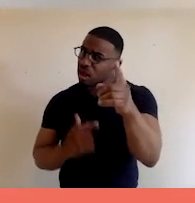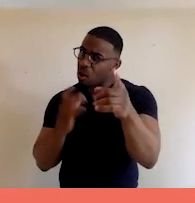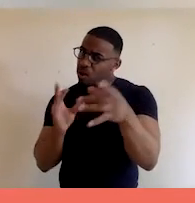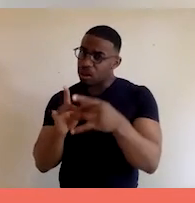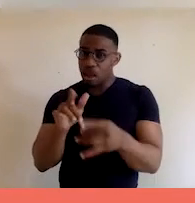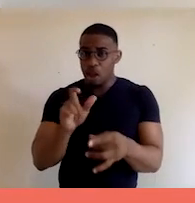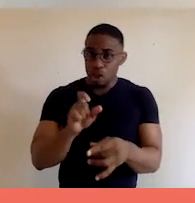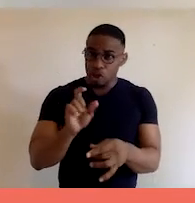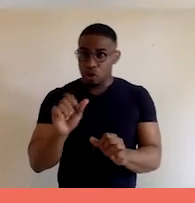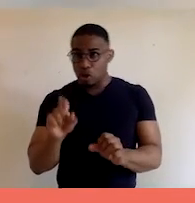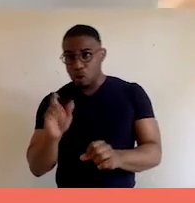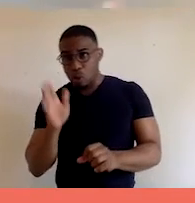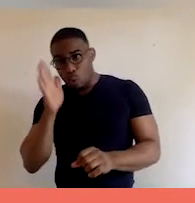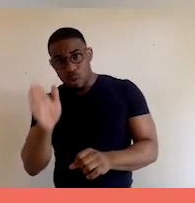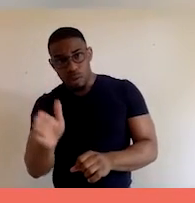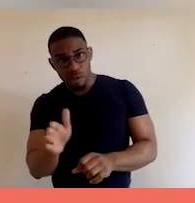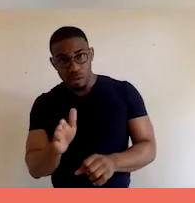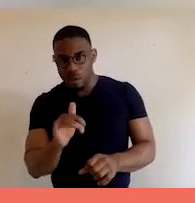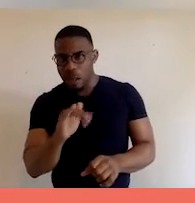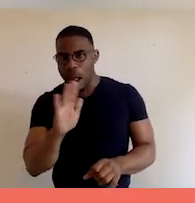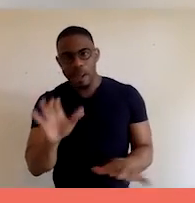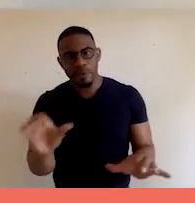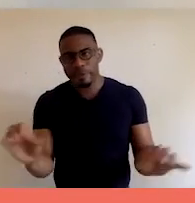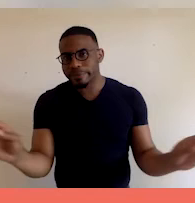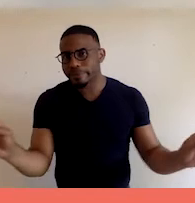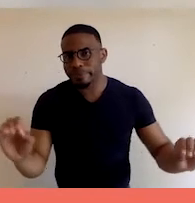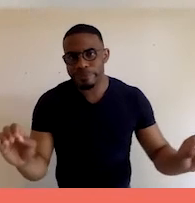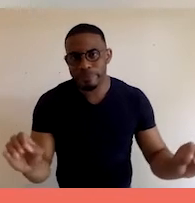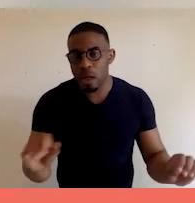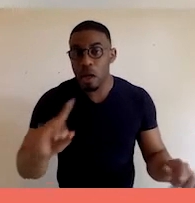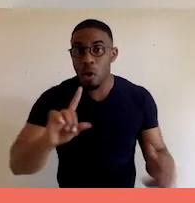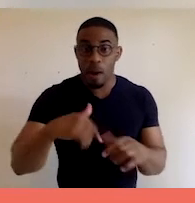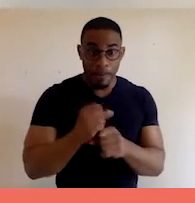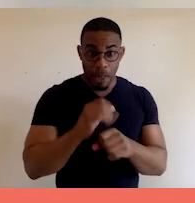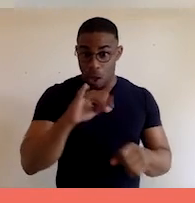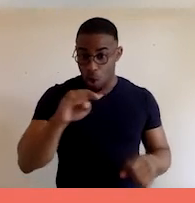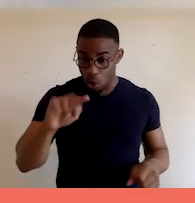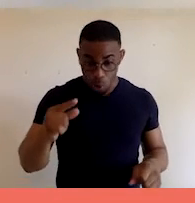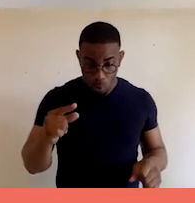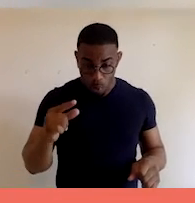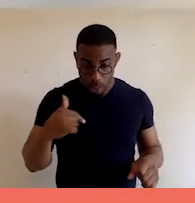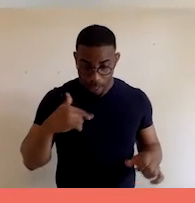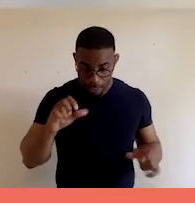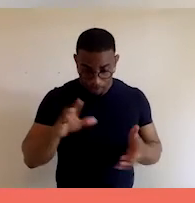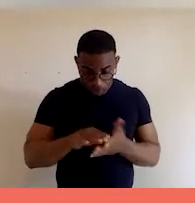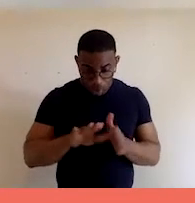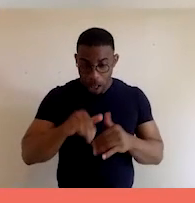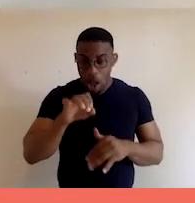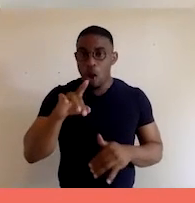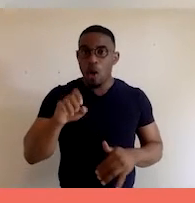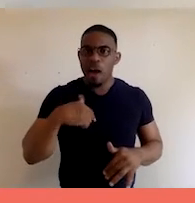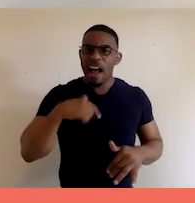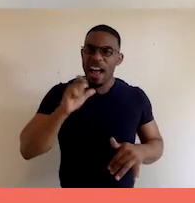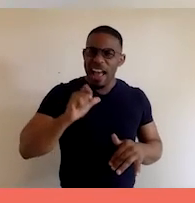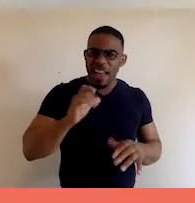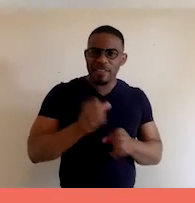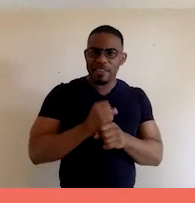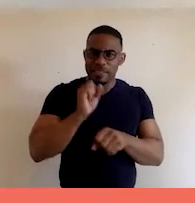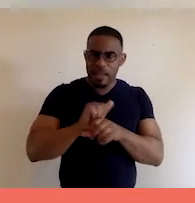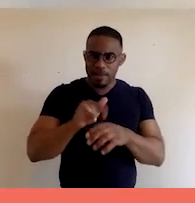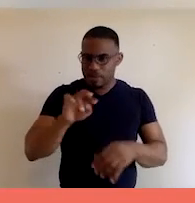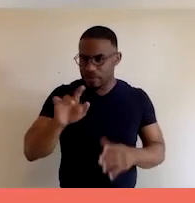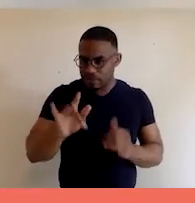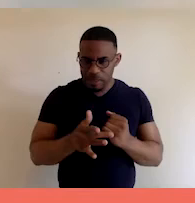know, the coulda, shoulda, wouldas, and I never did anything. Once I made coding, I have to learn how to code. I have to get this job in